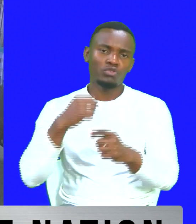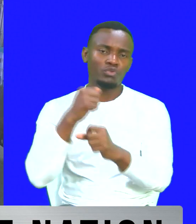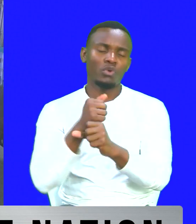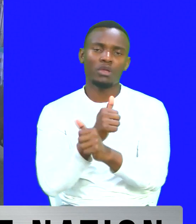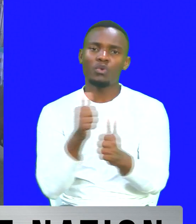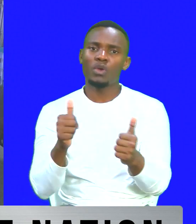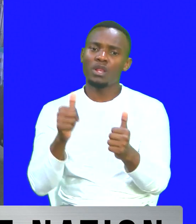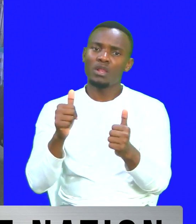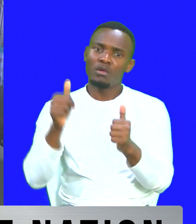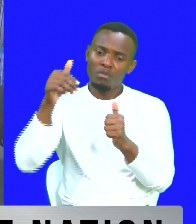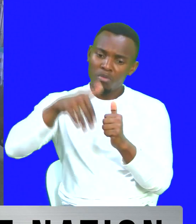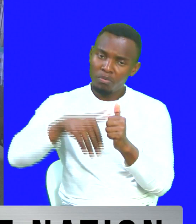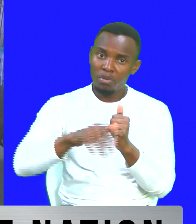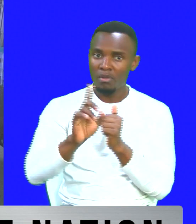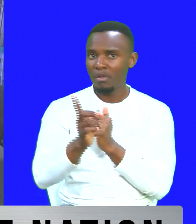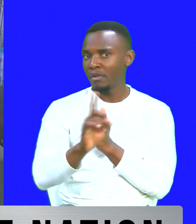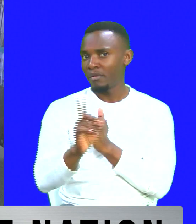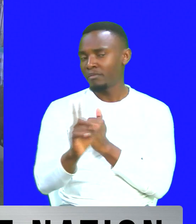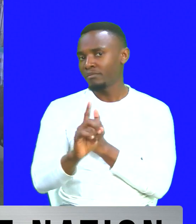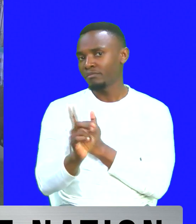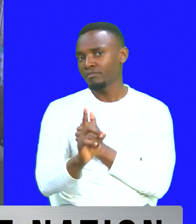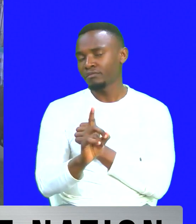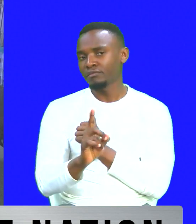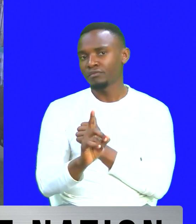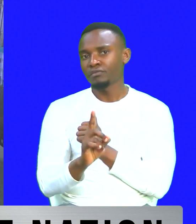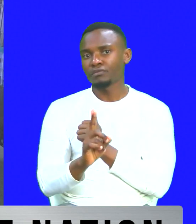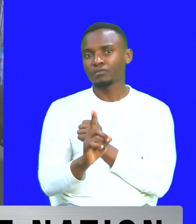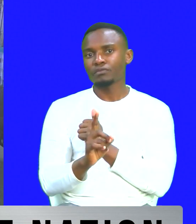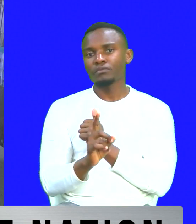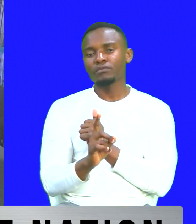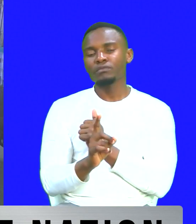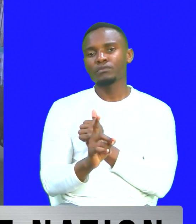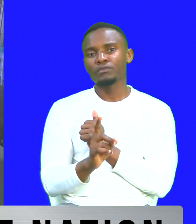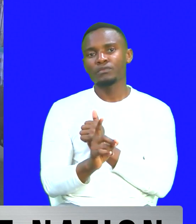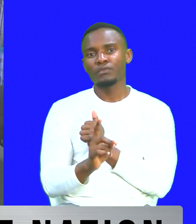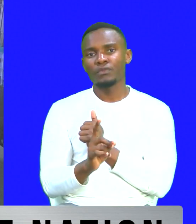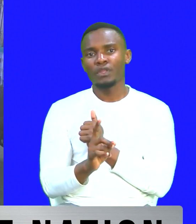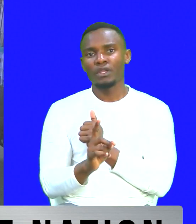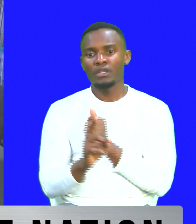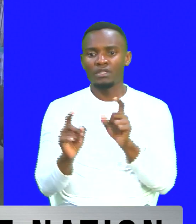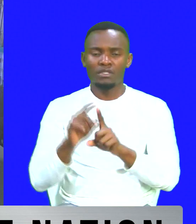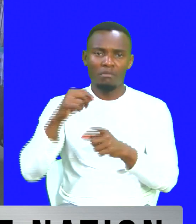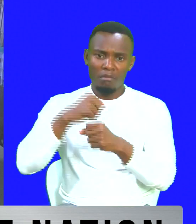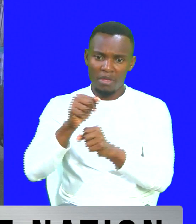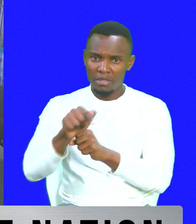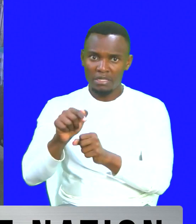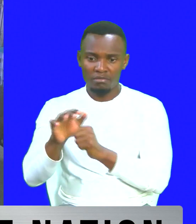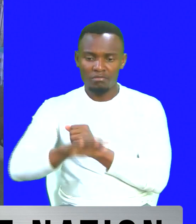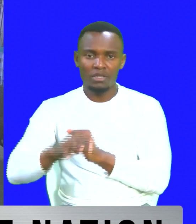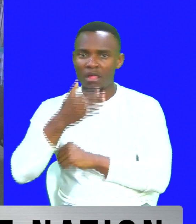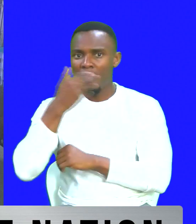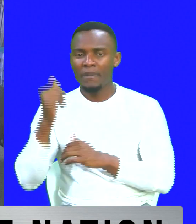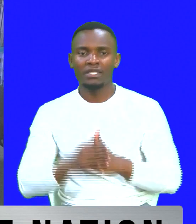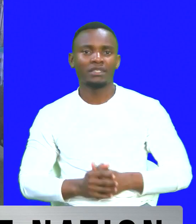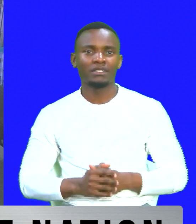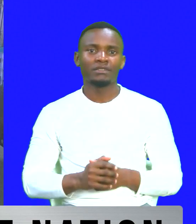down in their performances, and make the other dockets better. Well, our time is gone. Okay.